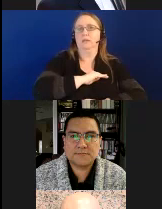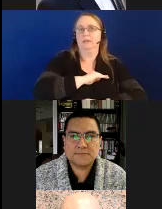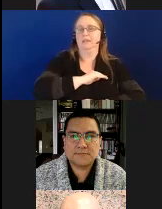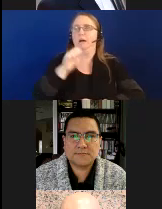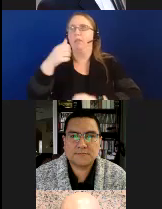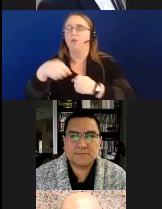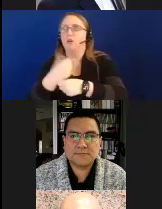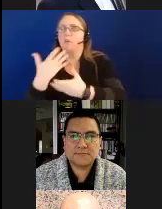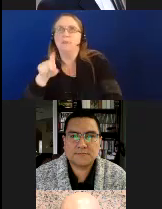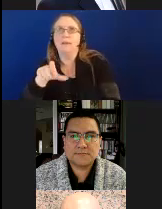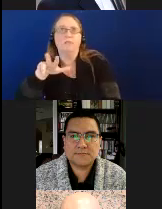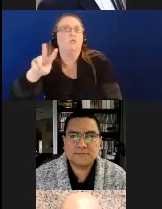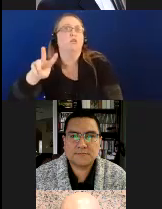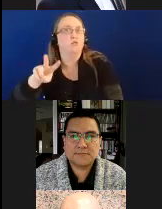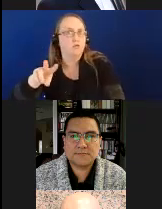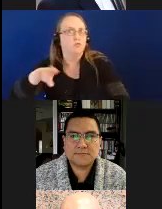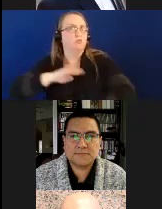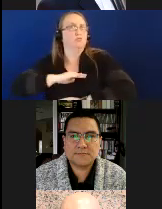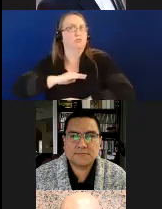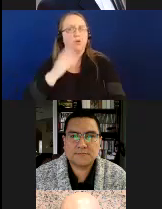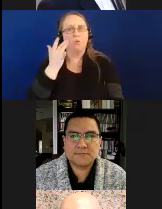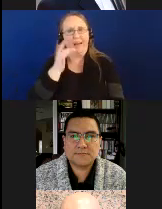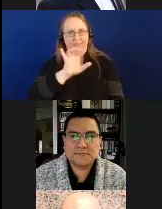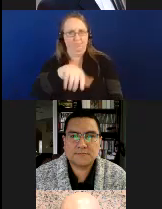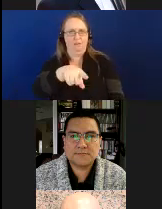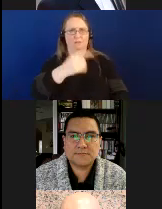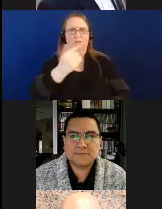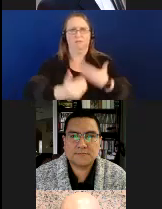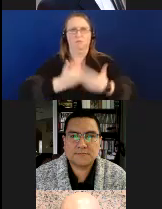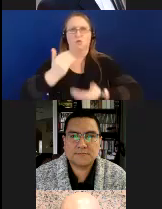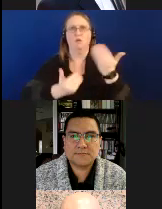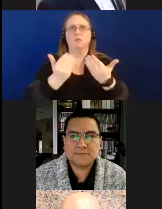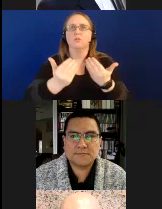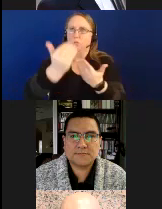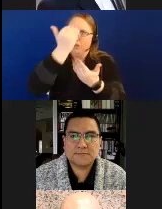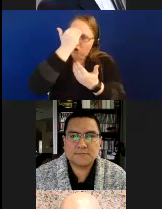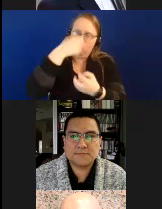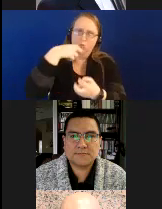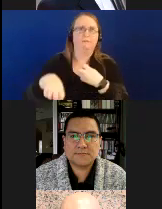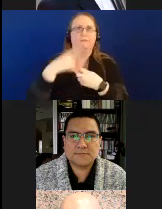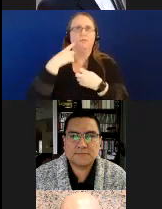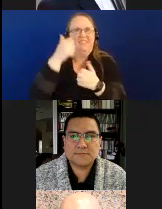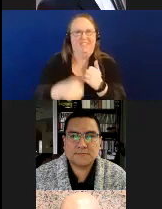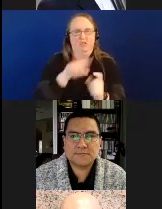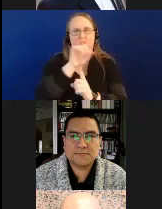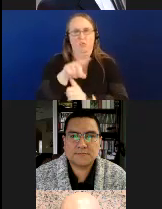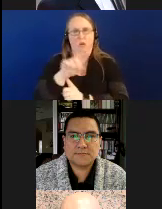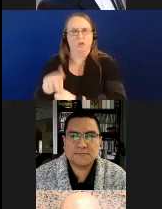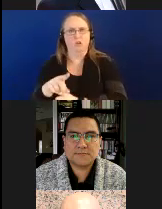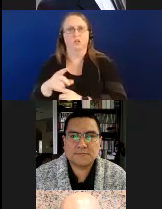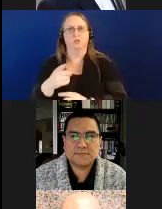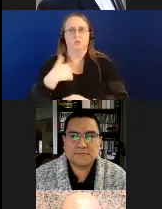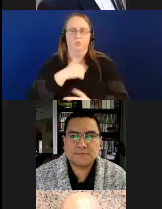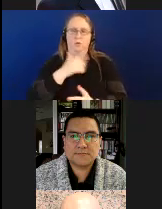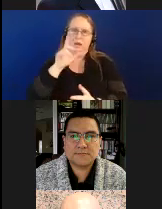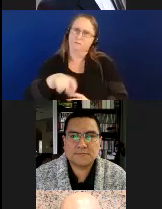need 32 items correct to get meets. And it's all because of this process of, we know exactly how hard the questions are. And so we just want to be very, very